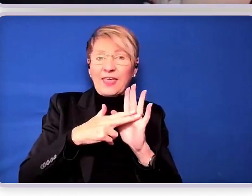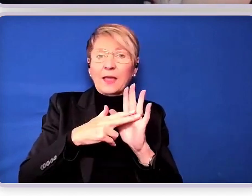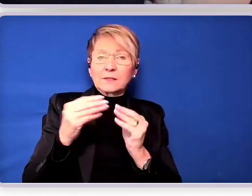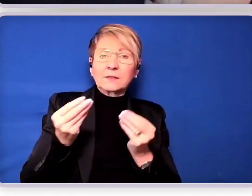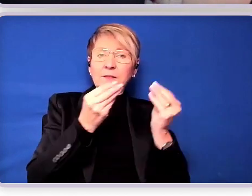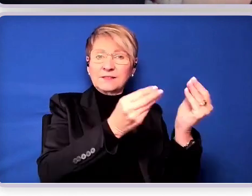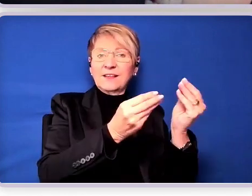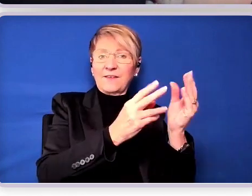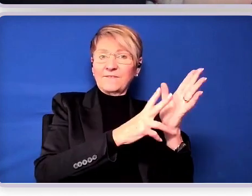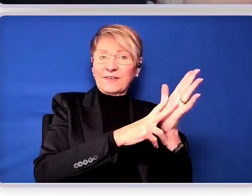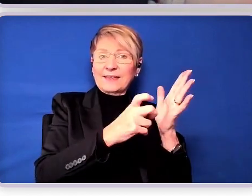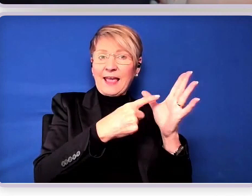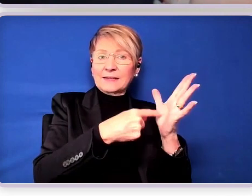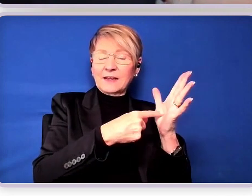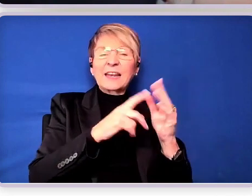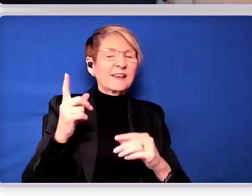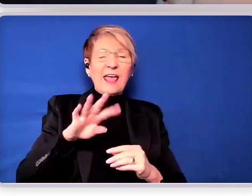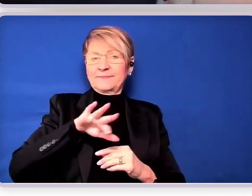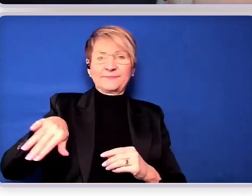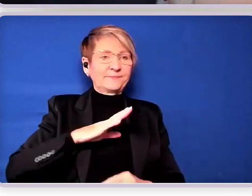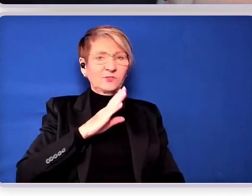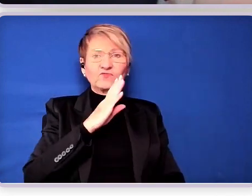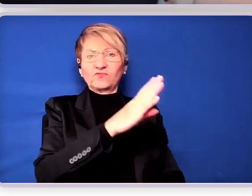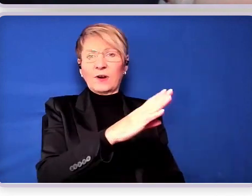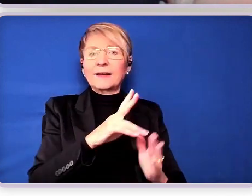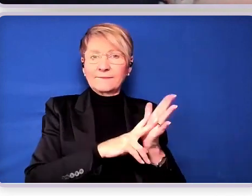can go straight to VCAT.